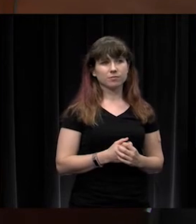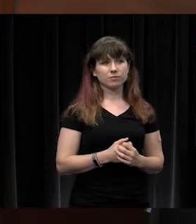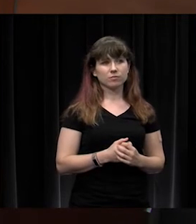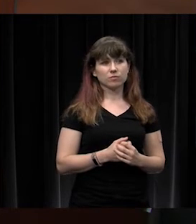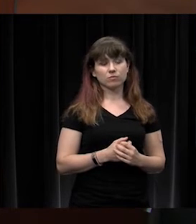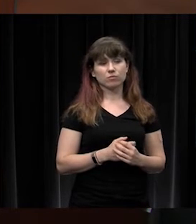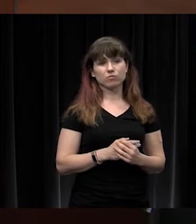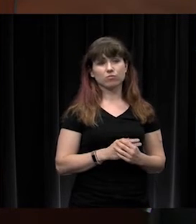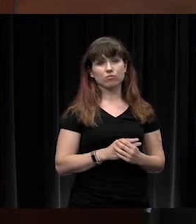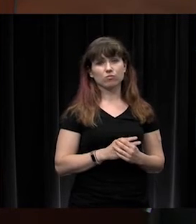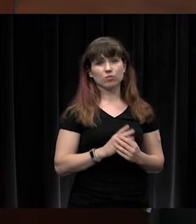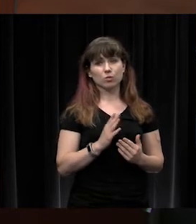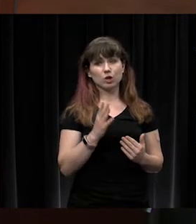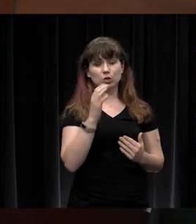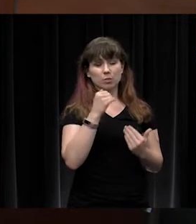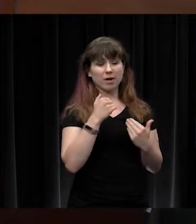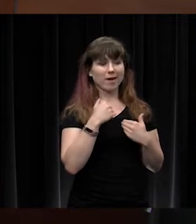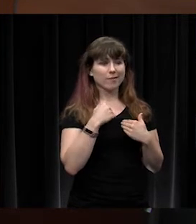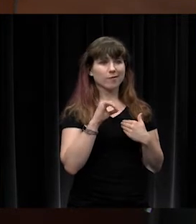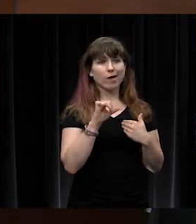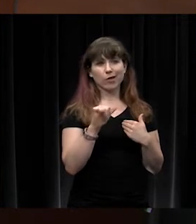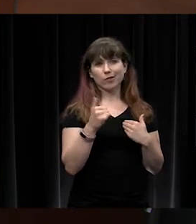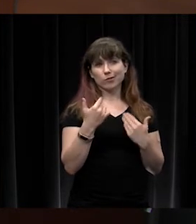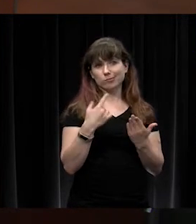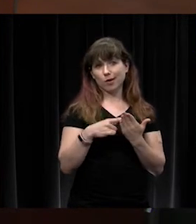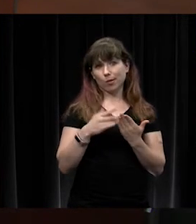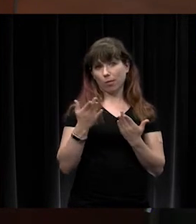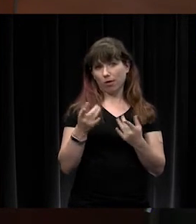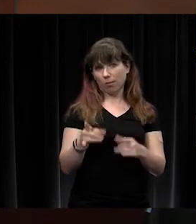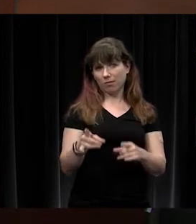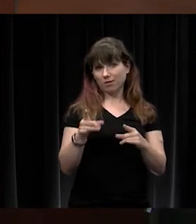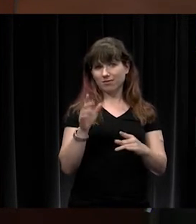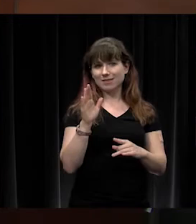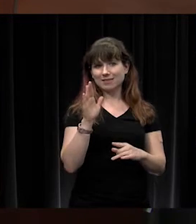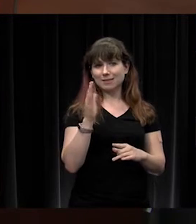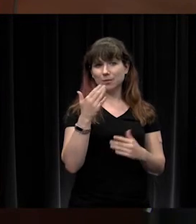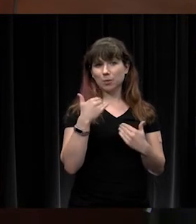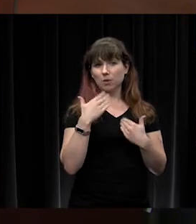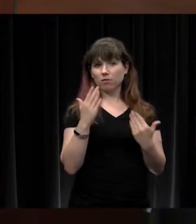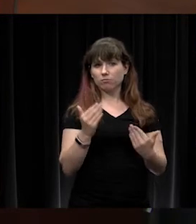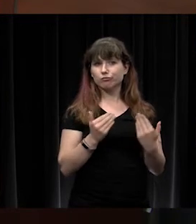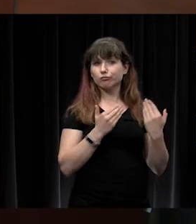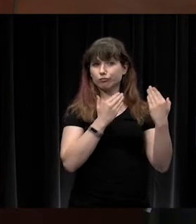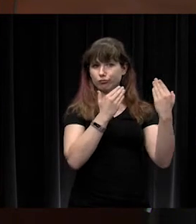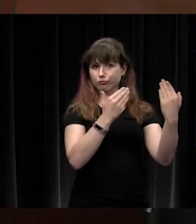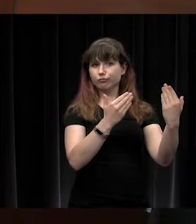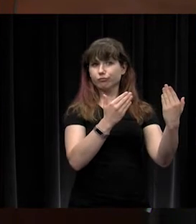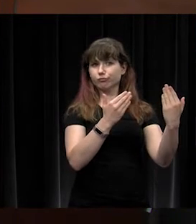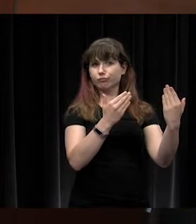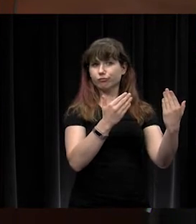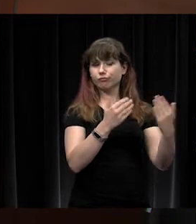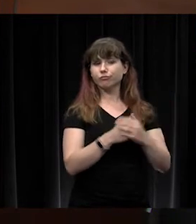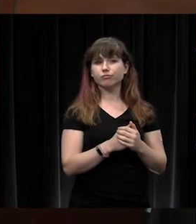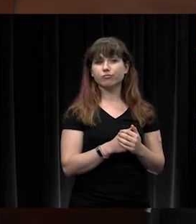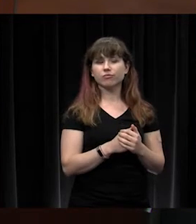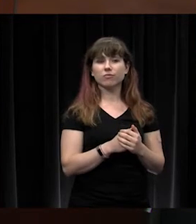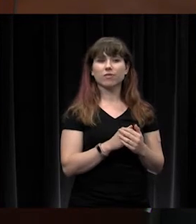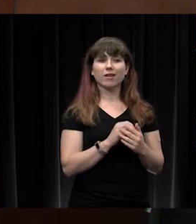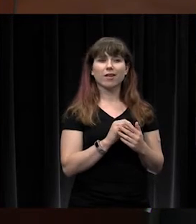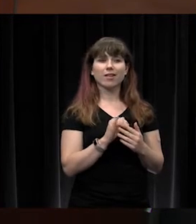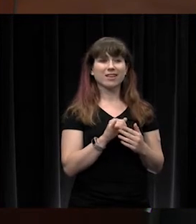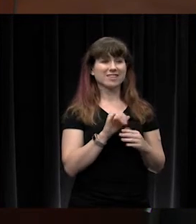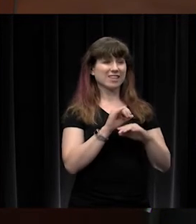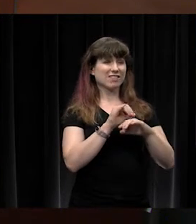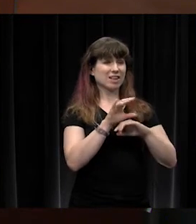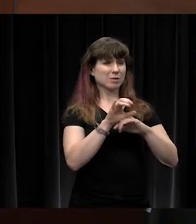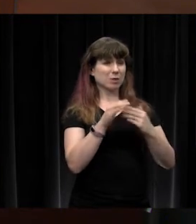we'll have, I assume we're going to have some additional discussion, but from what I'm seeing is that we're going to make a recommendation, and it's an advised